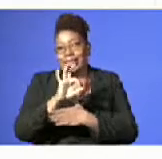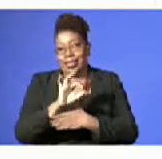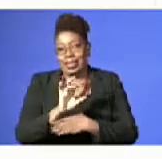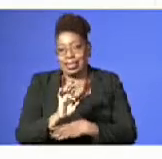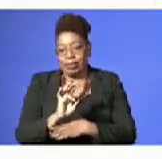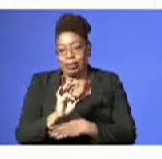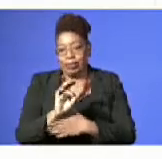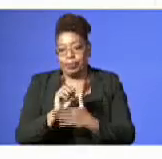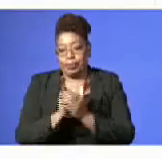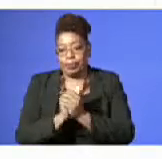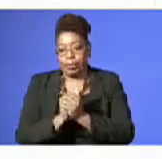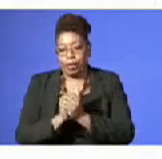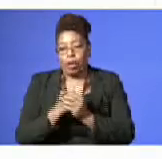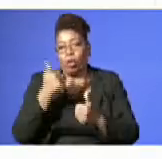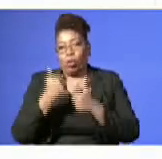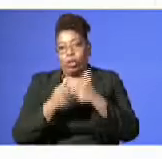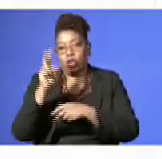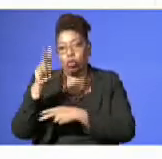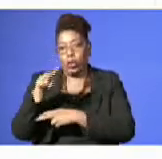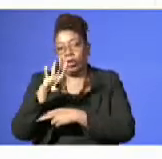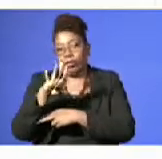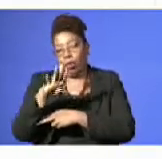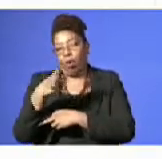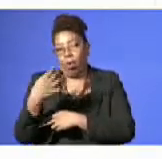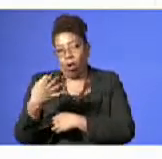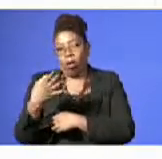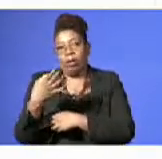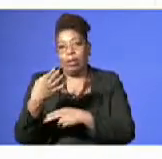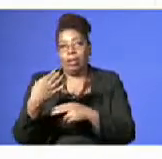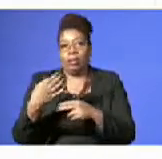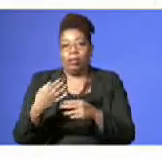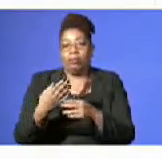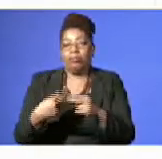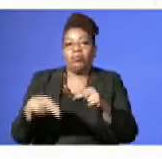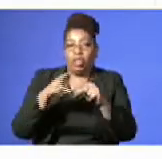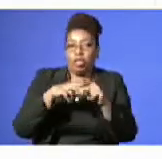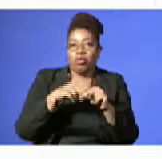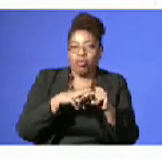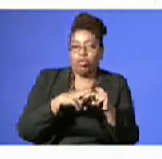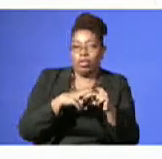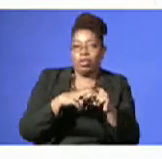1,797, which is almost 24 times